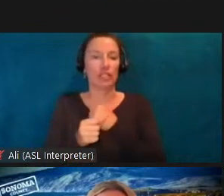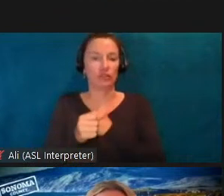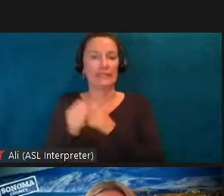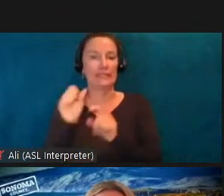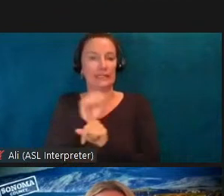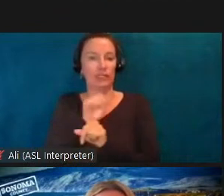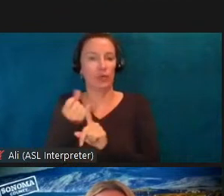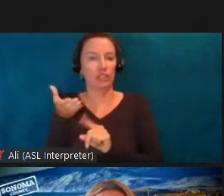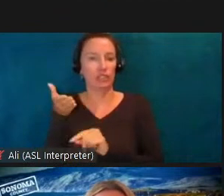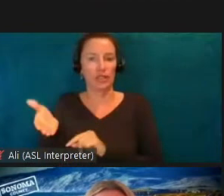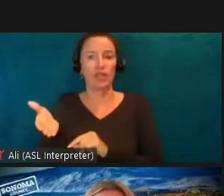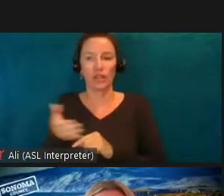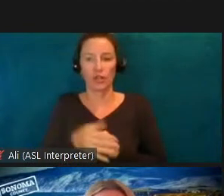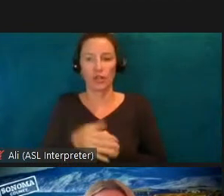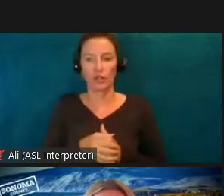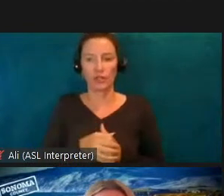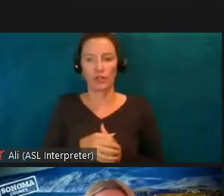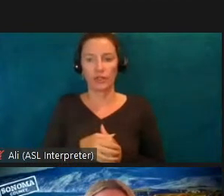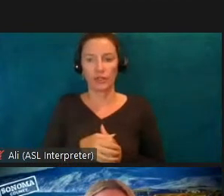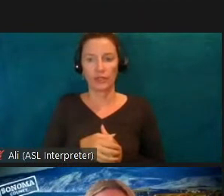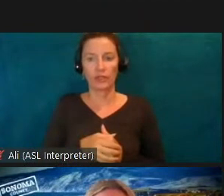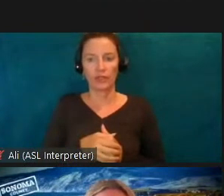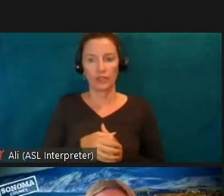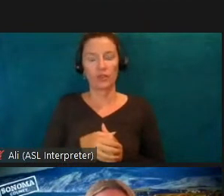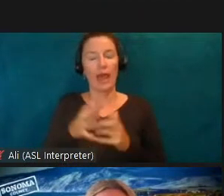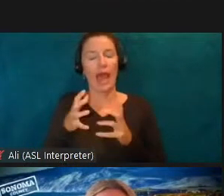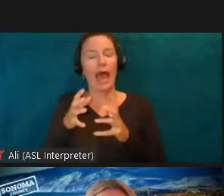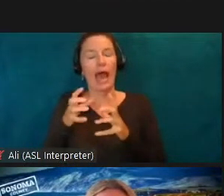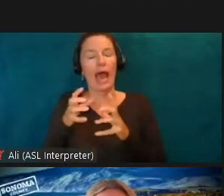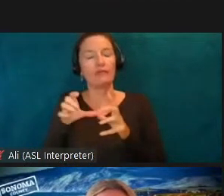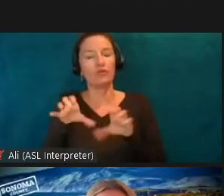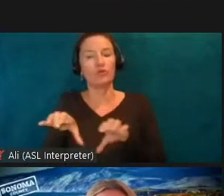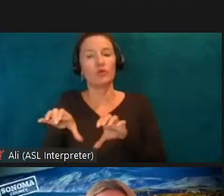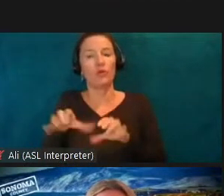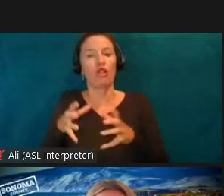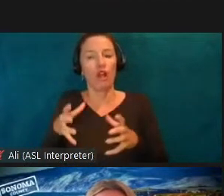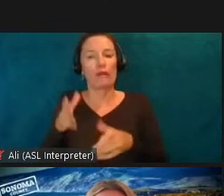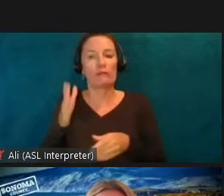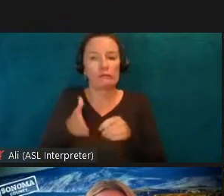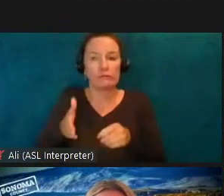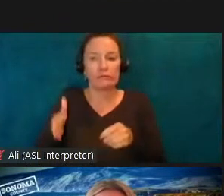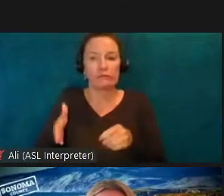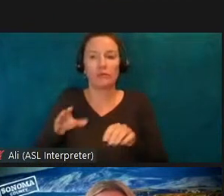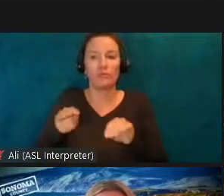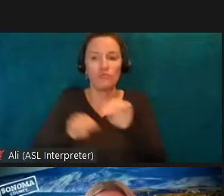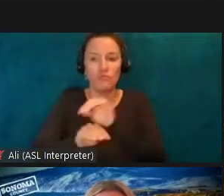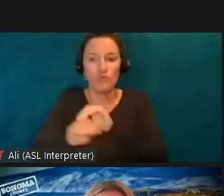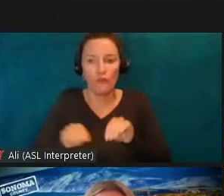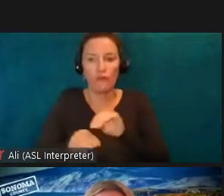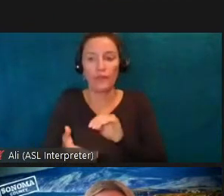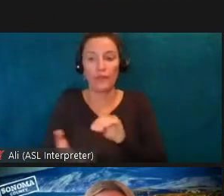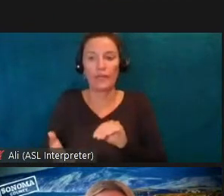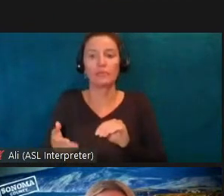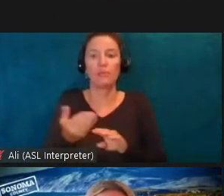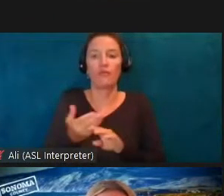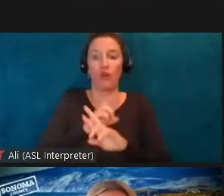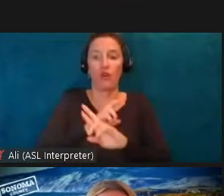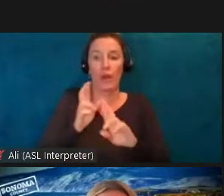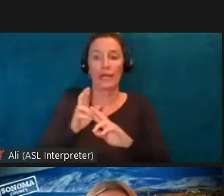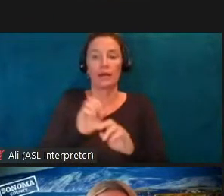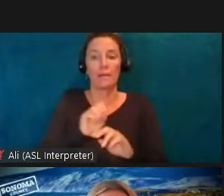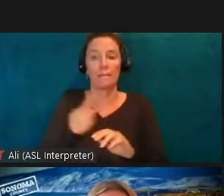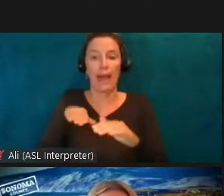there that the utilities are going to be working on. They're going to have to be able to do a lot of tree work and move things around. So at the same time,